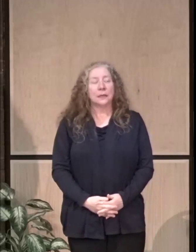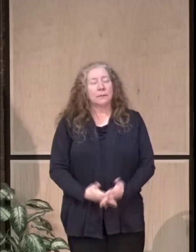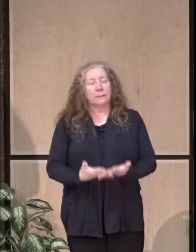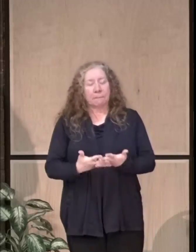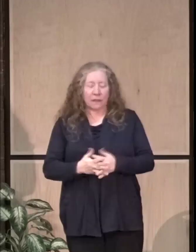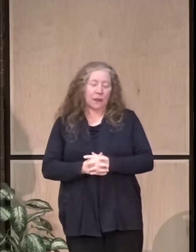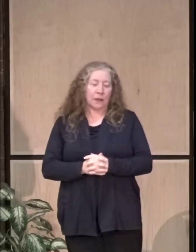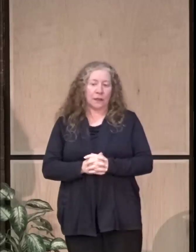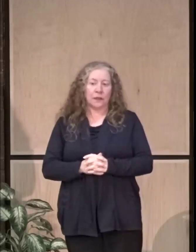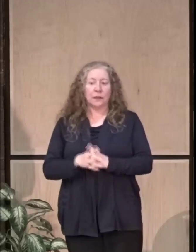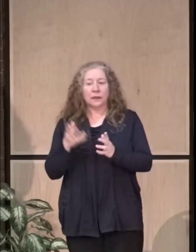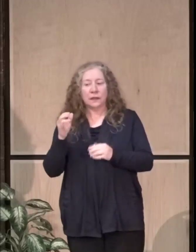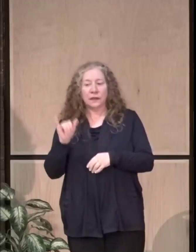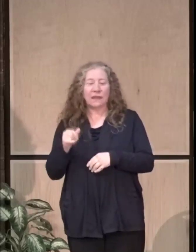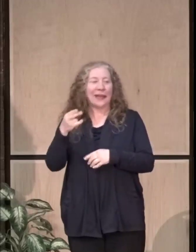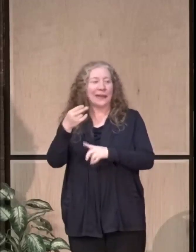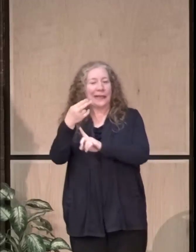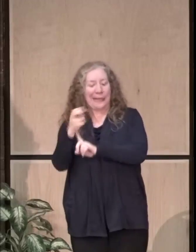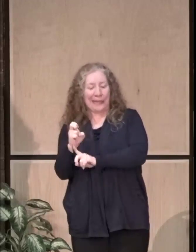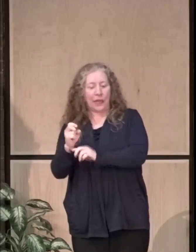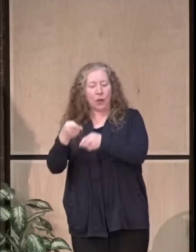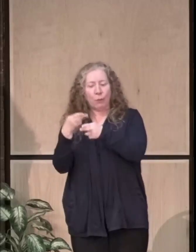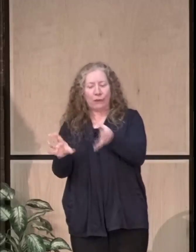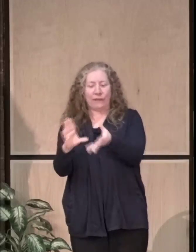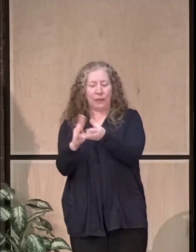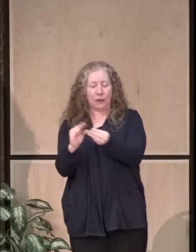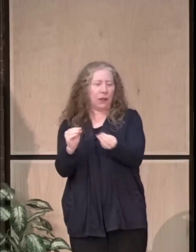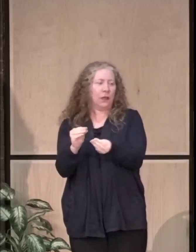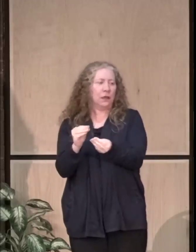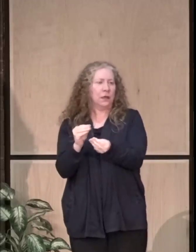That he kind of briefly explained that